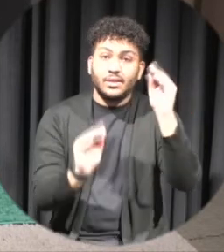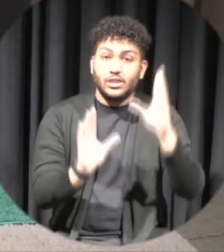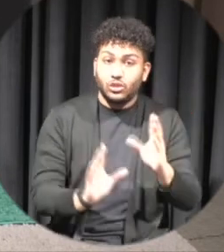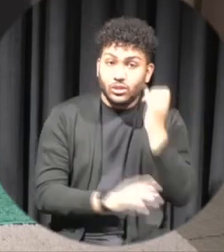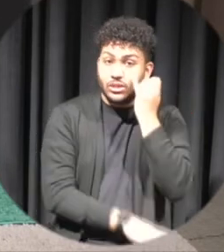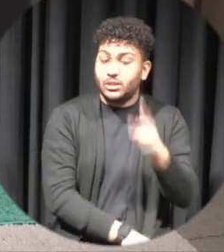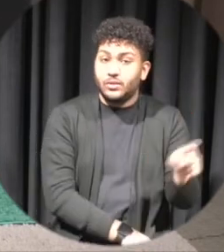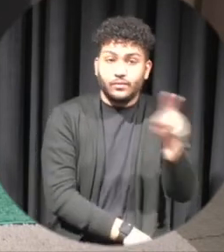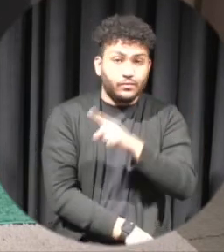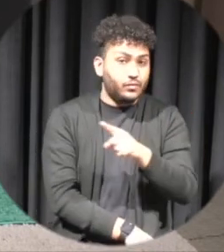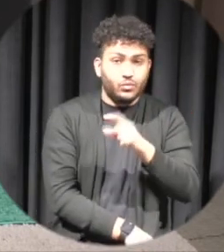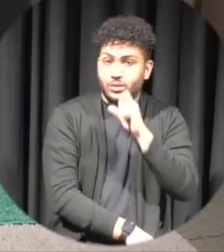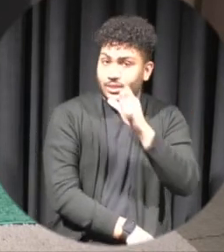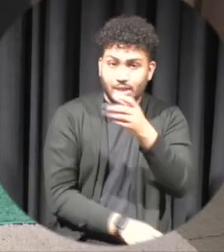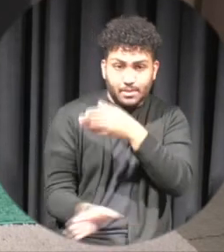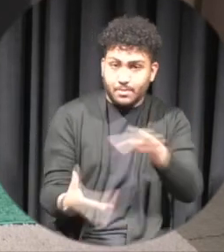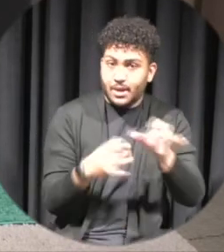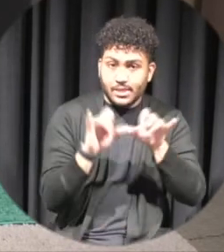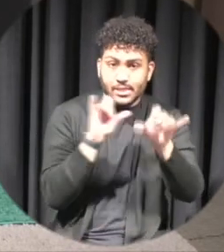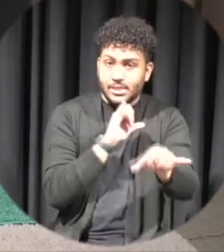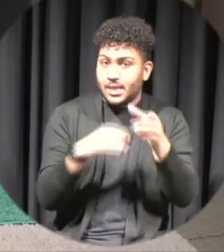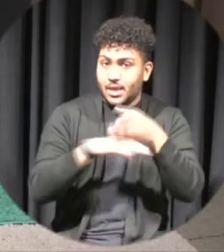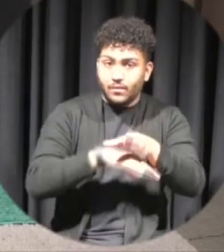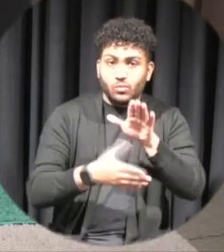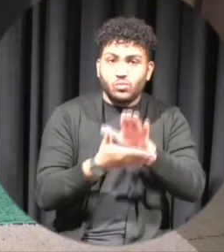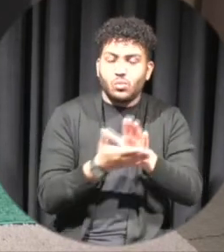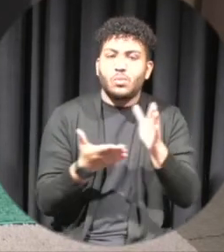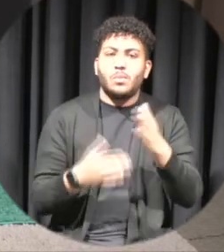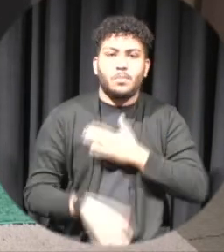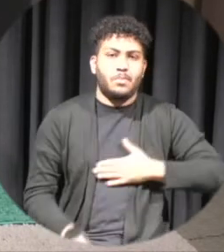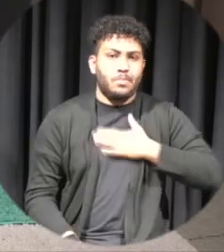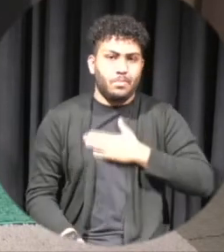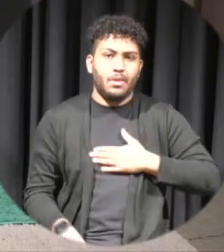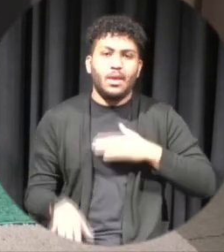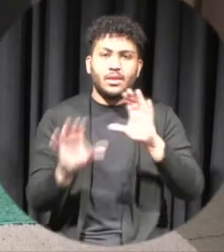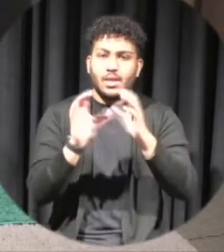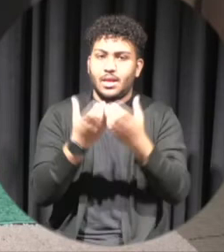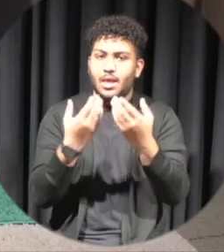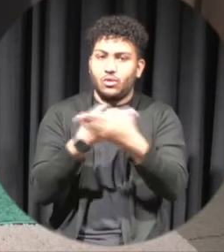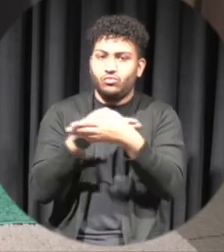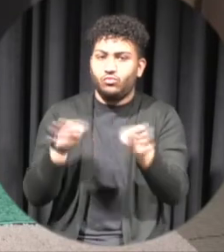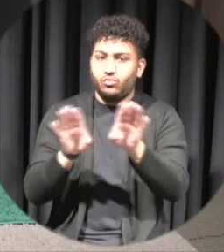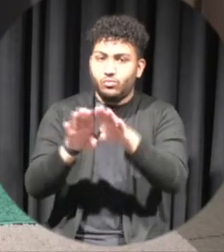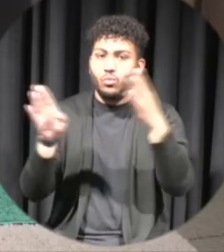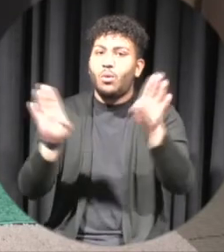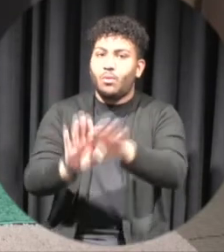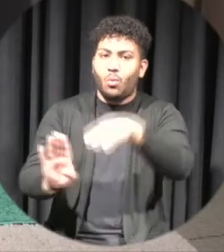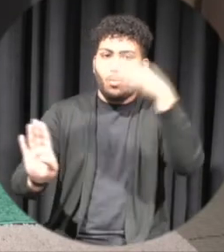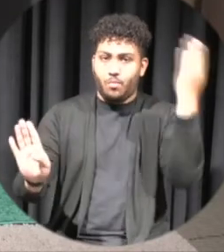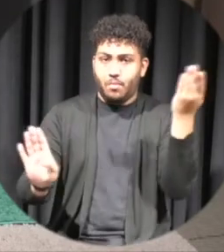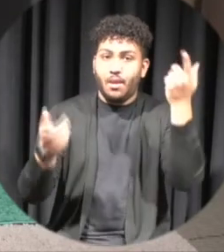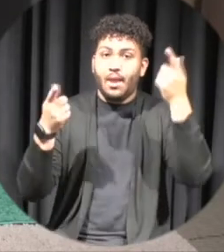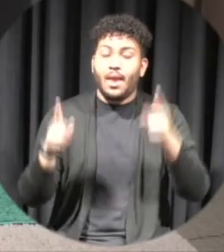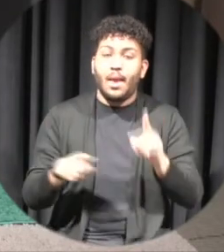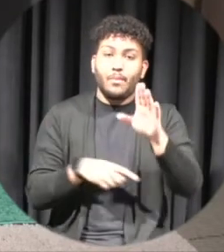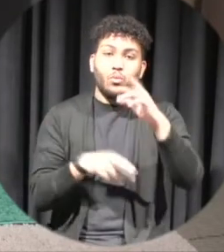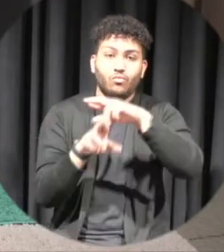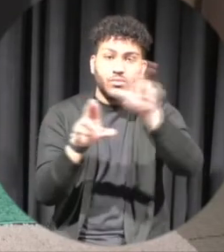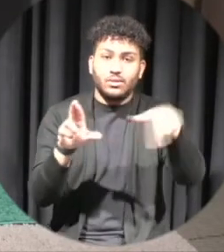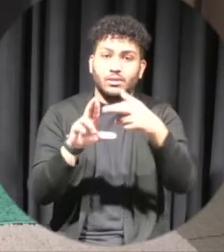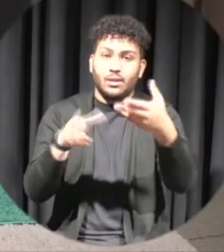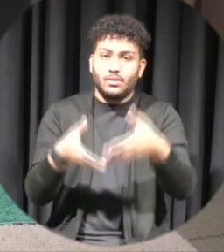not planning on staying after school, please leave your classroom door unlocked or place your recycling bin outside your classroom so it can be